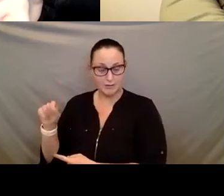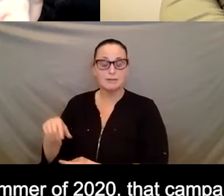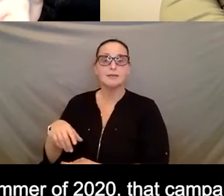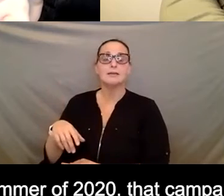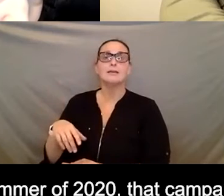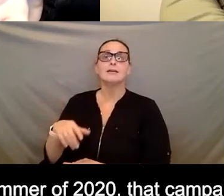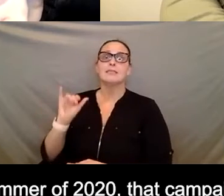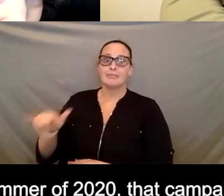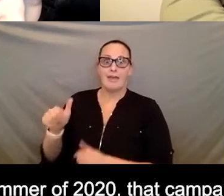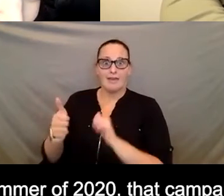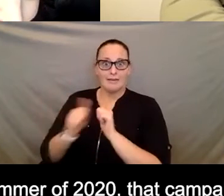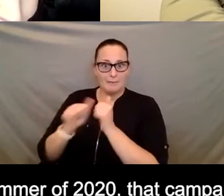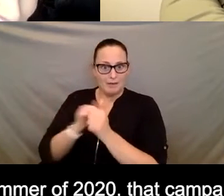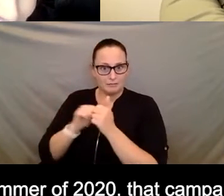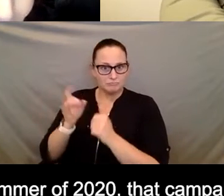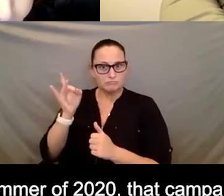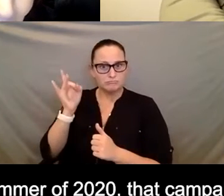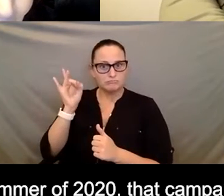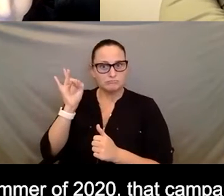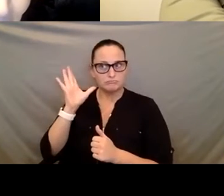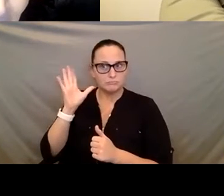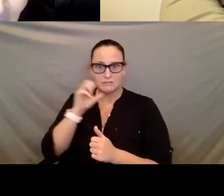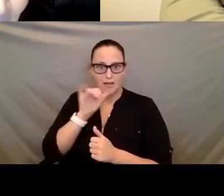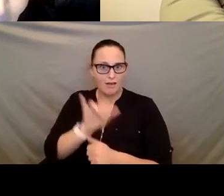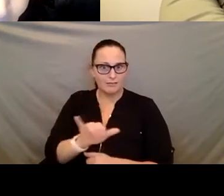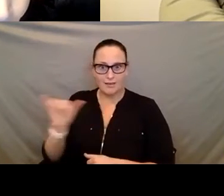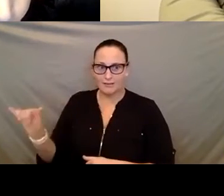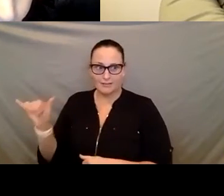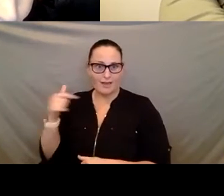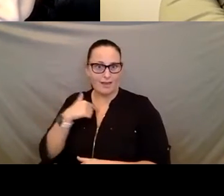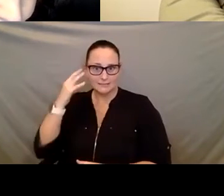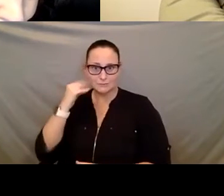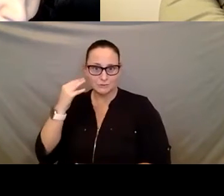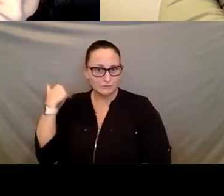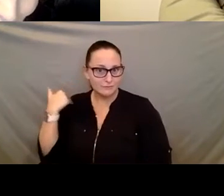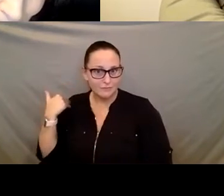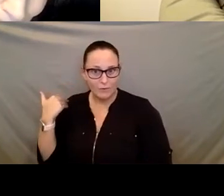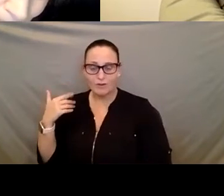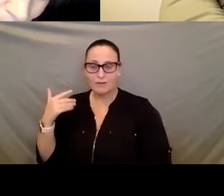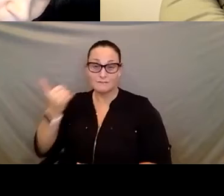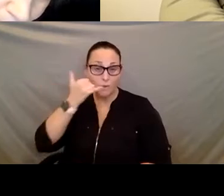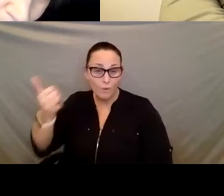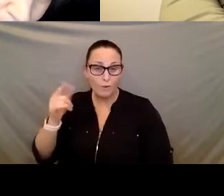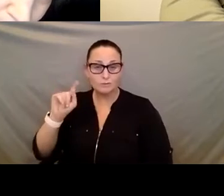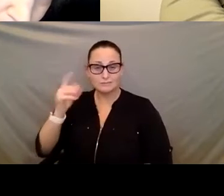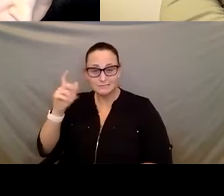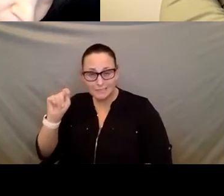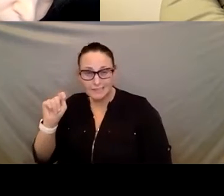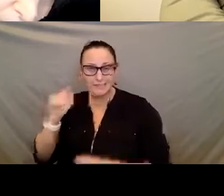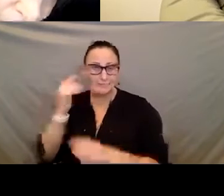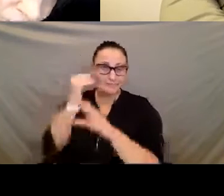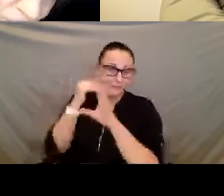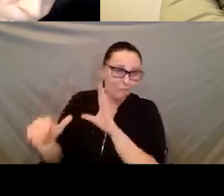that campaign was completely unlike anything I'd ever experienced before. It was phone calls, it was texting, it was